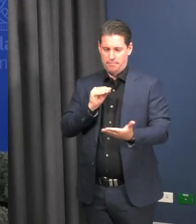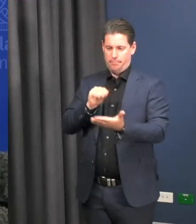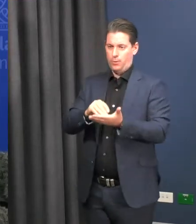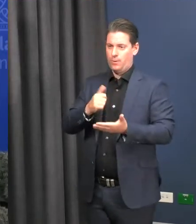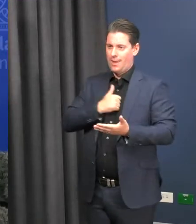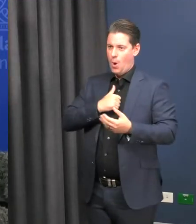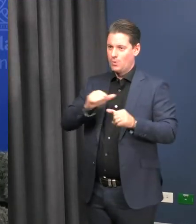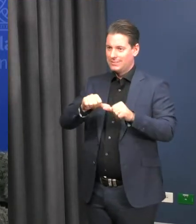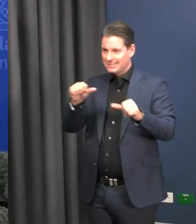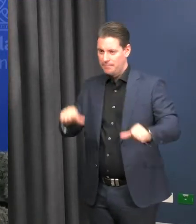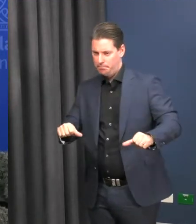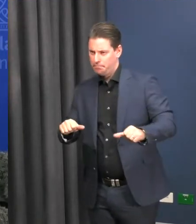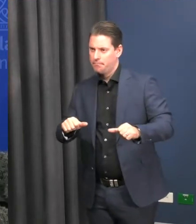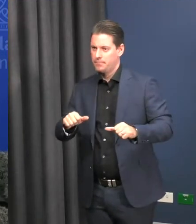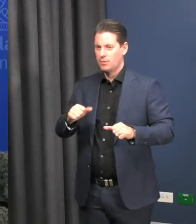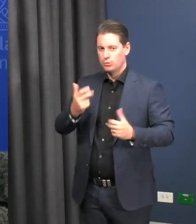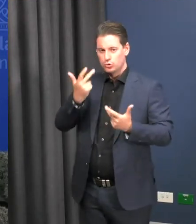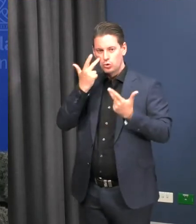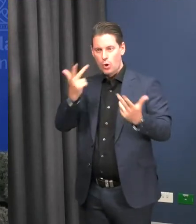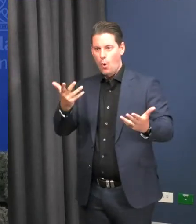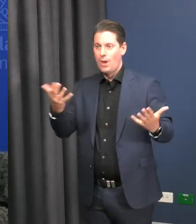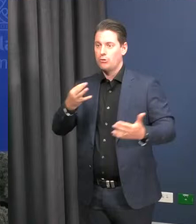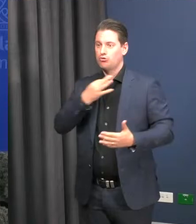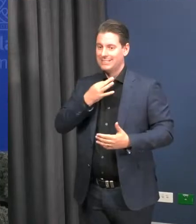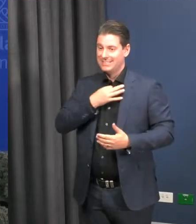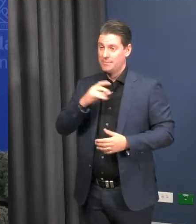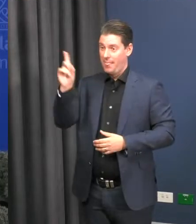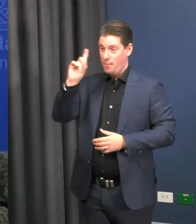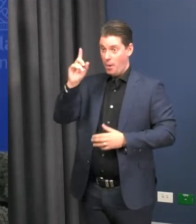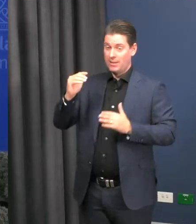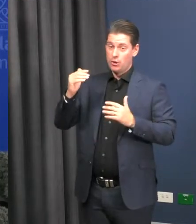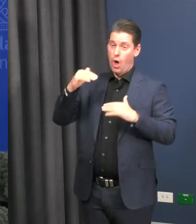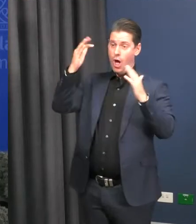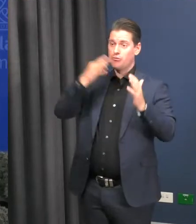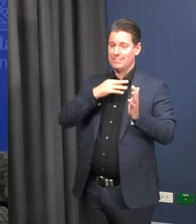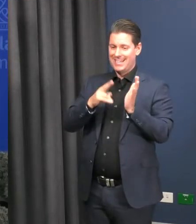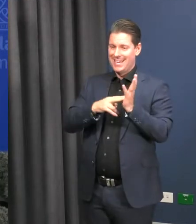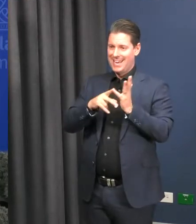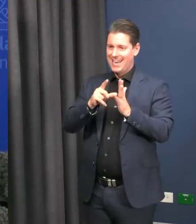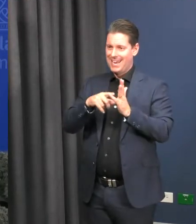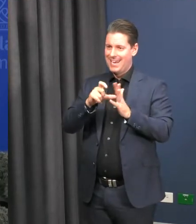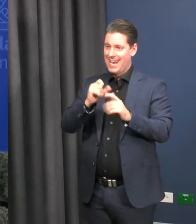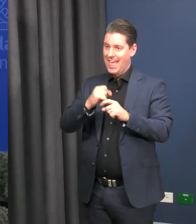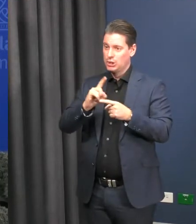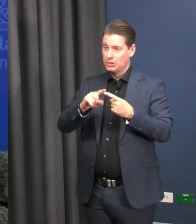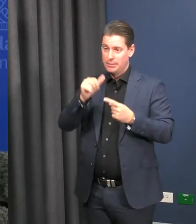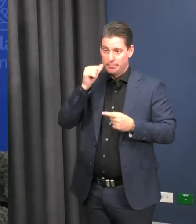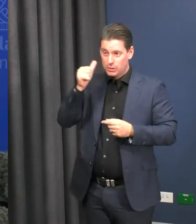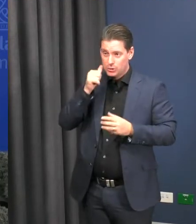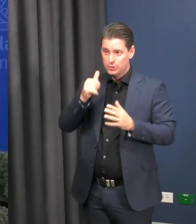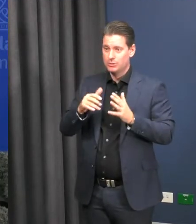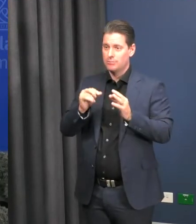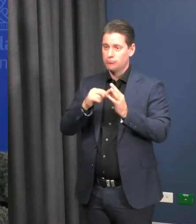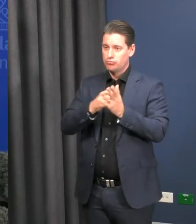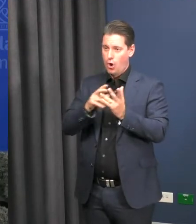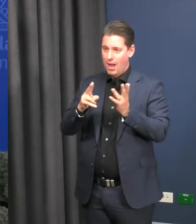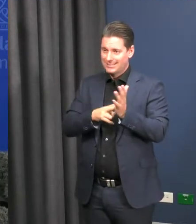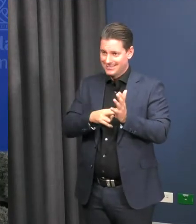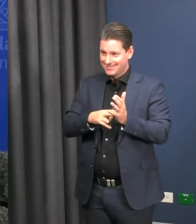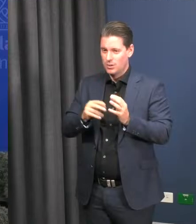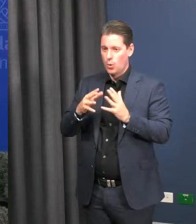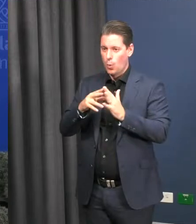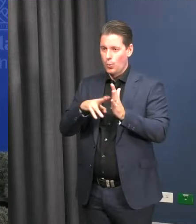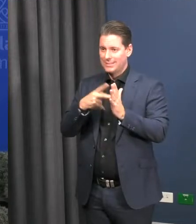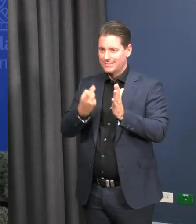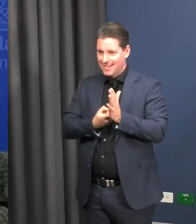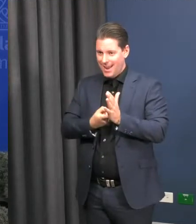At this point in time, the highest risk suburbs in Brisbane include Nudgee Beach, Brighton, Windsor, Ashgrove, Morningside and